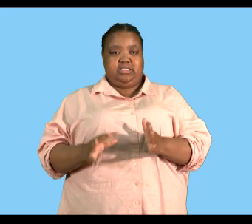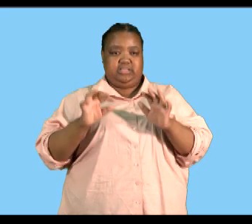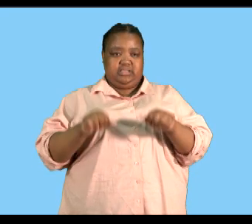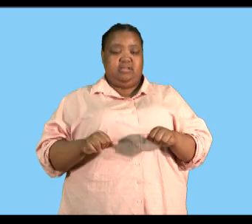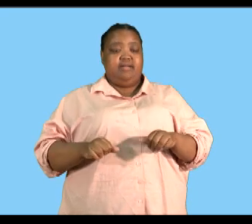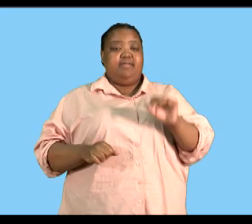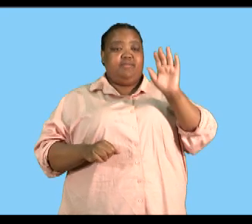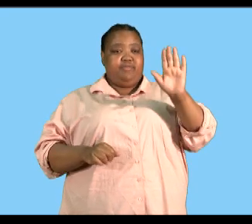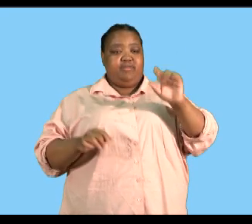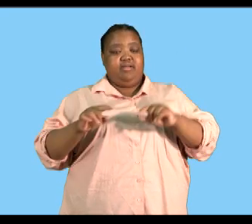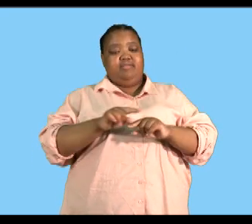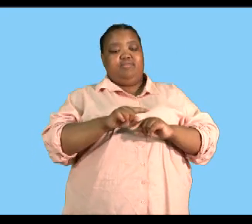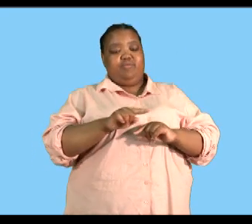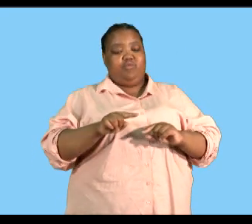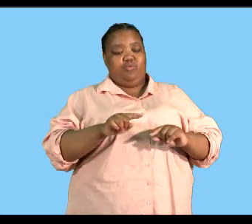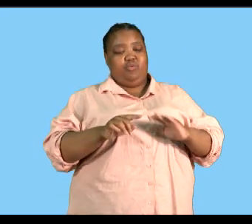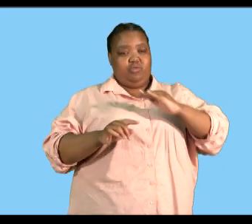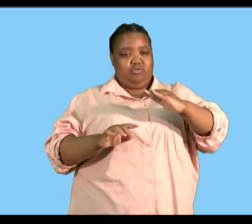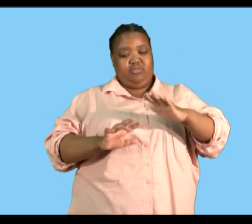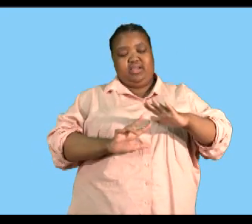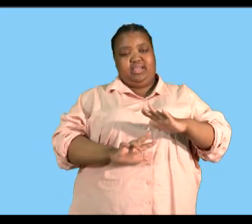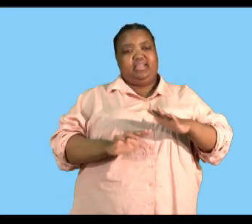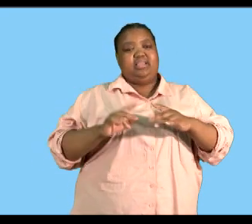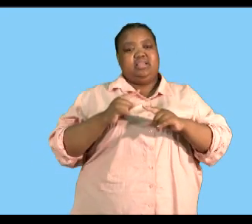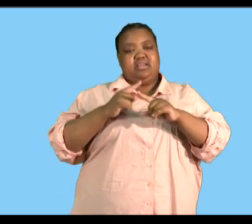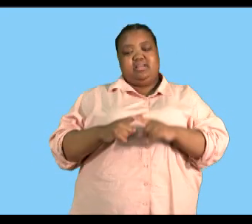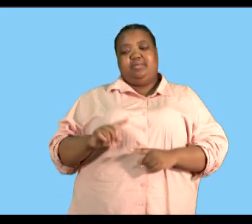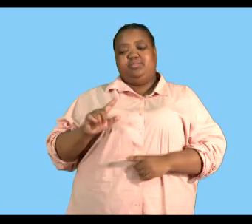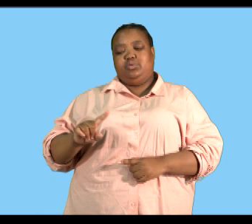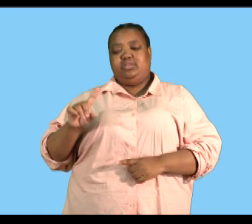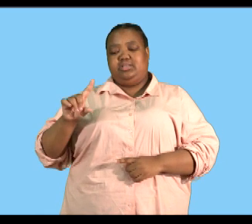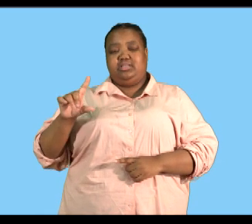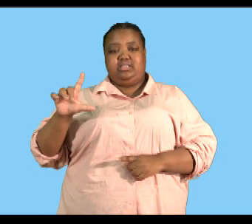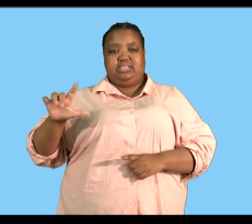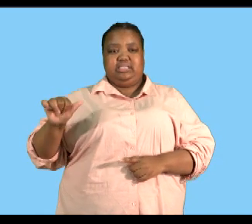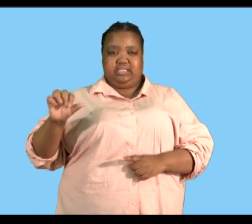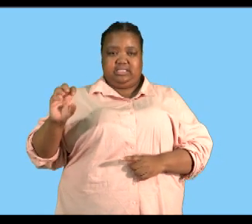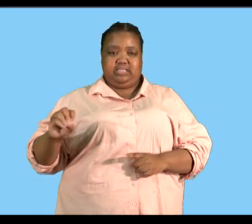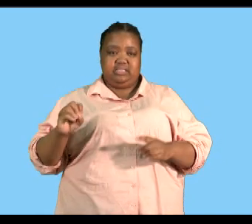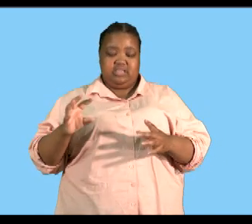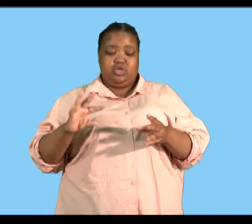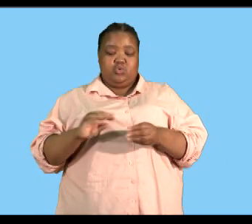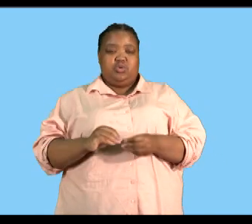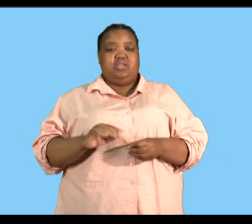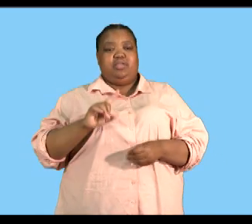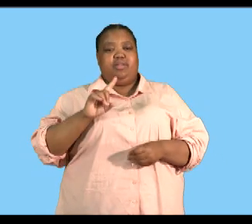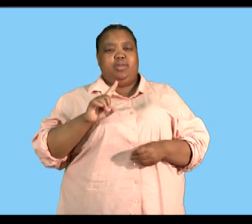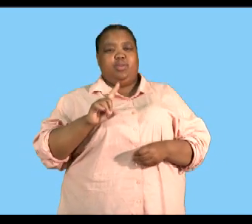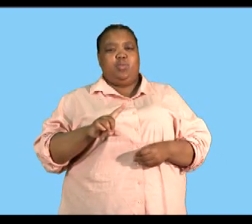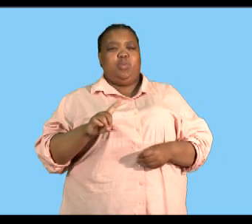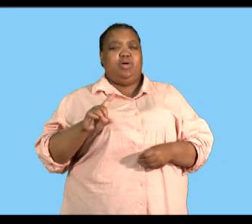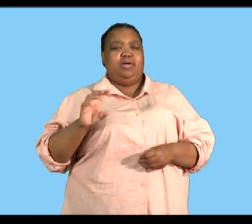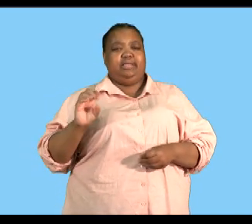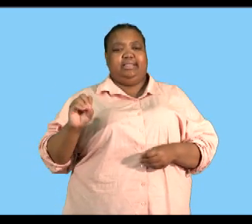having 5/8 multiplied by 160, this gives us 100. So it